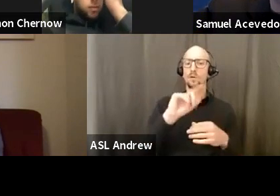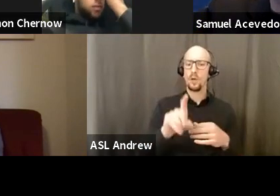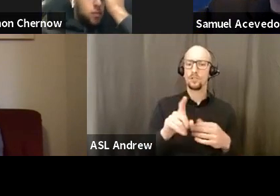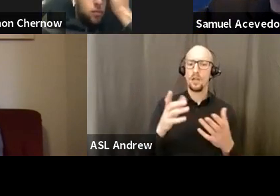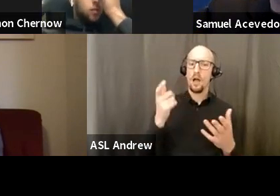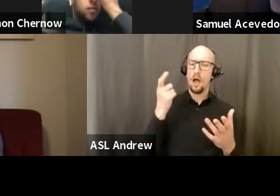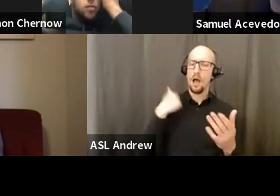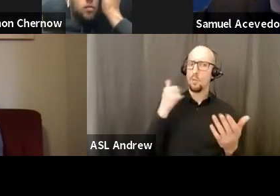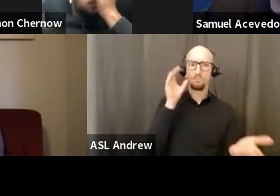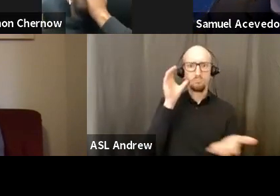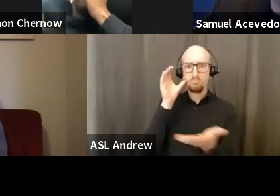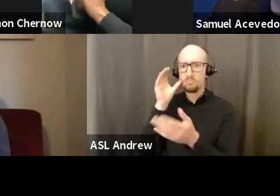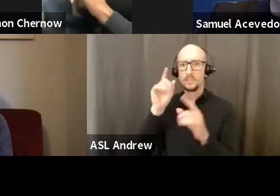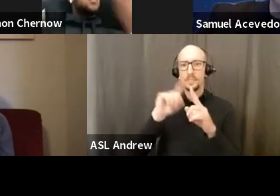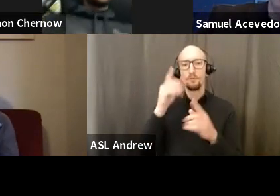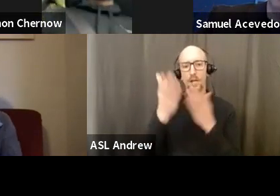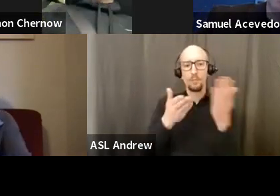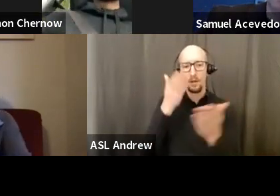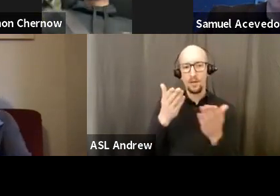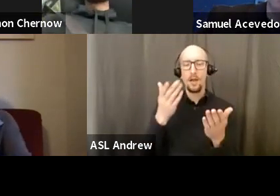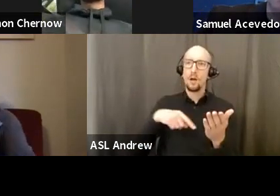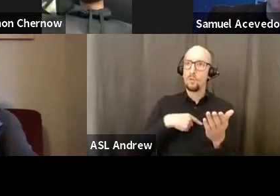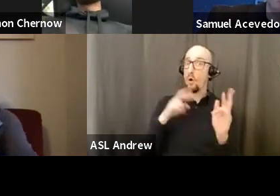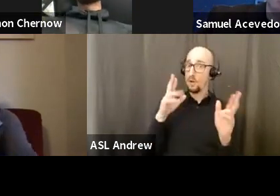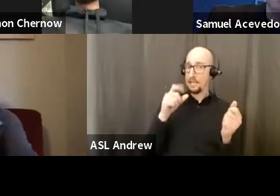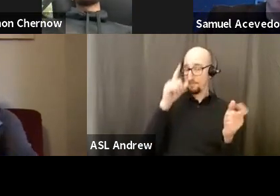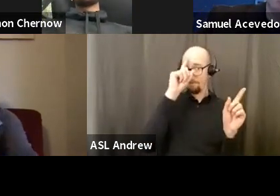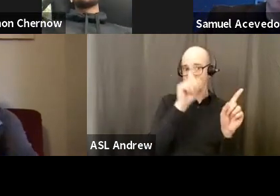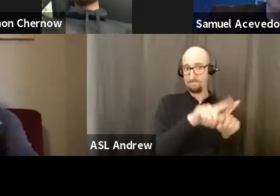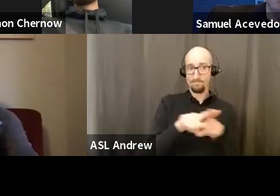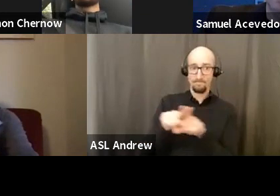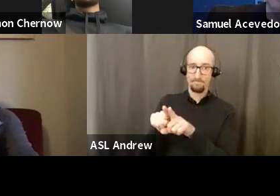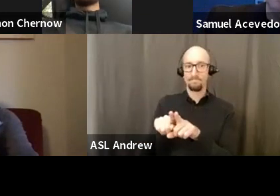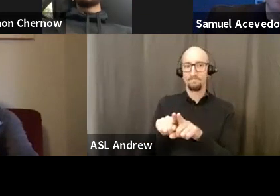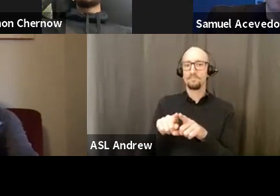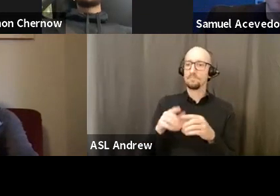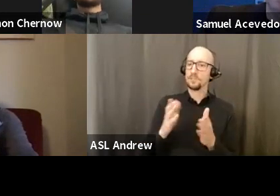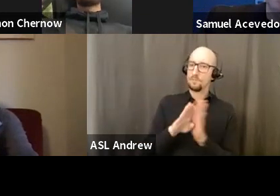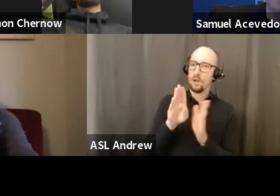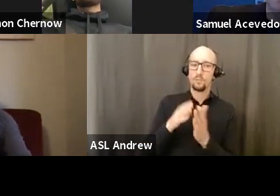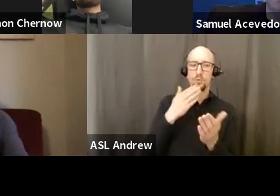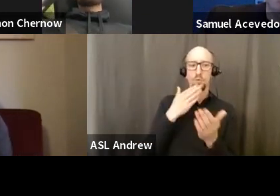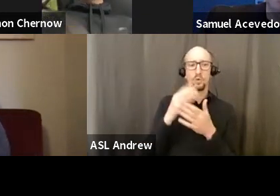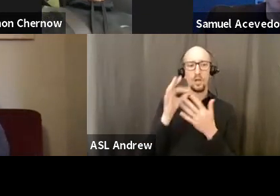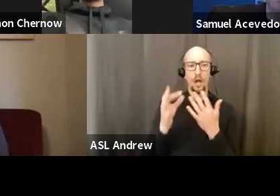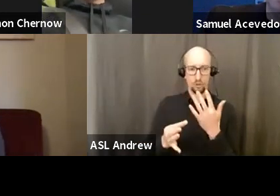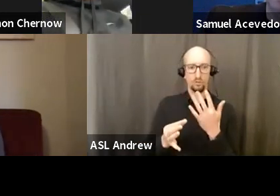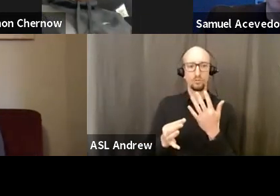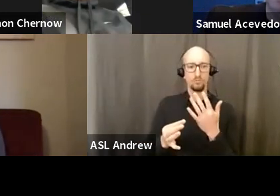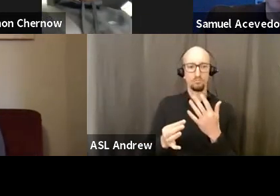try to get to, as Mr. Kreger described, some concrete options. So I guess one